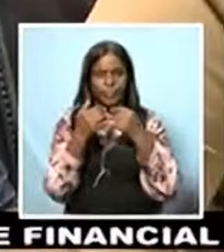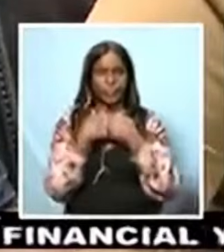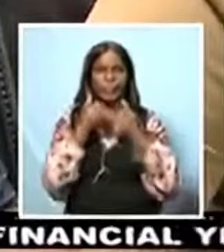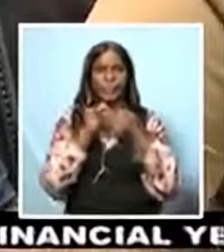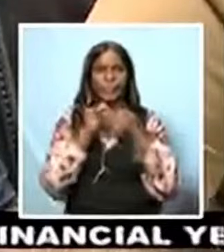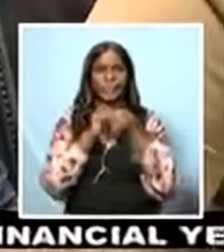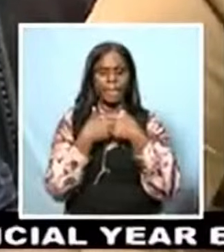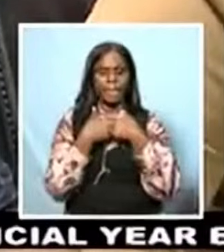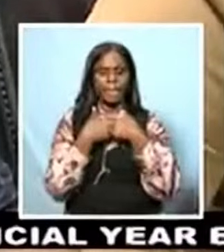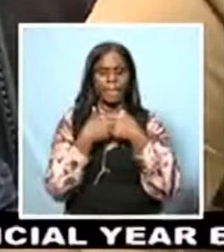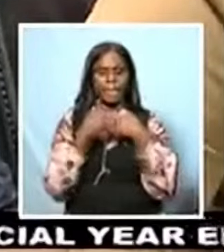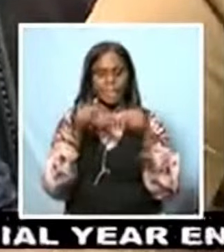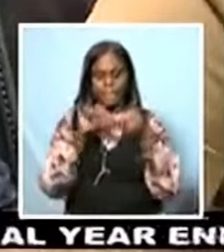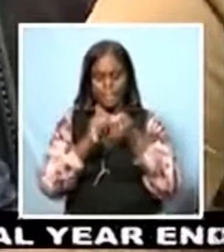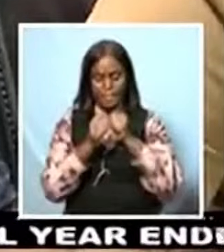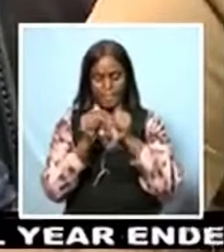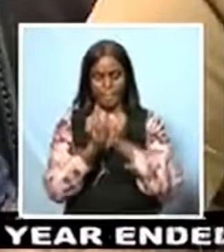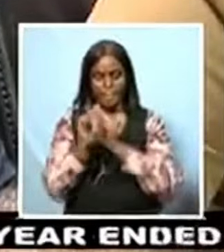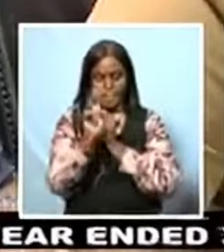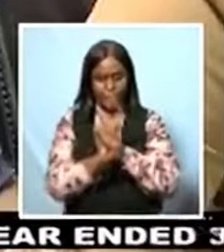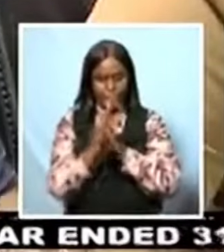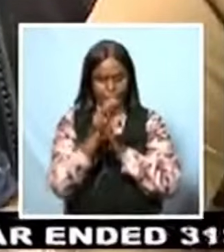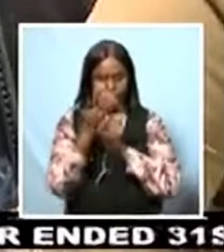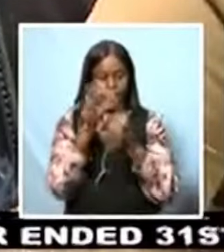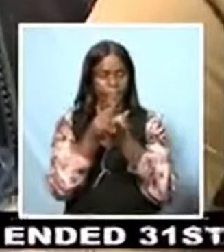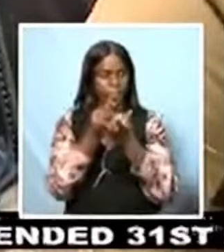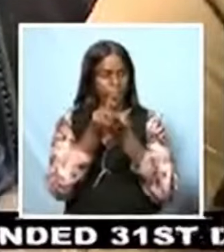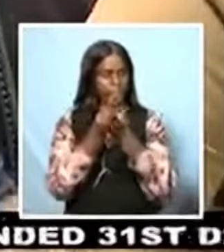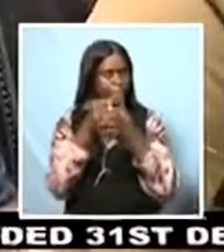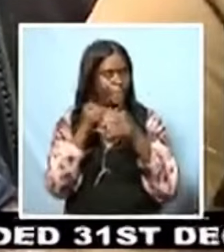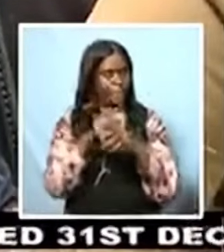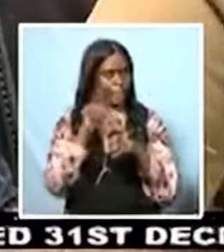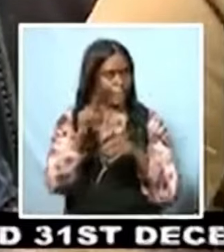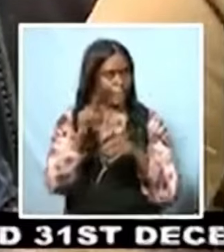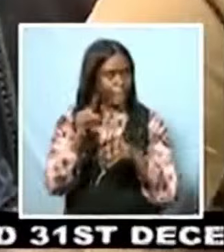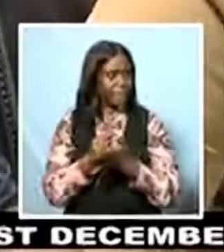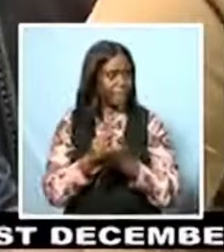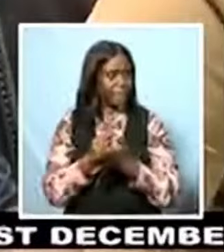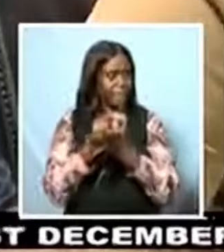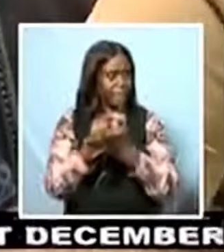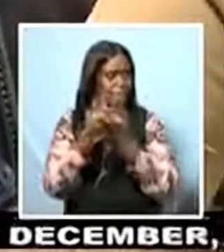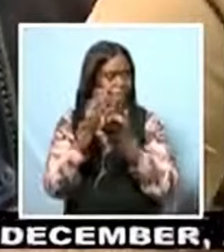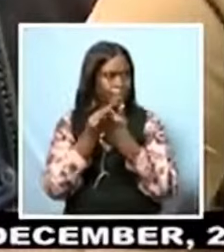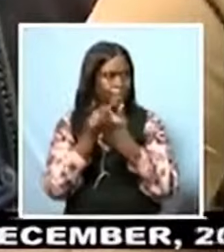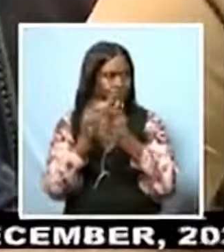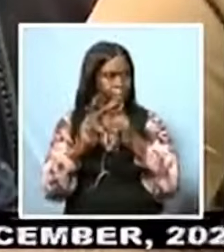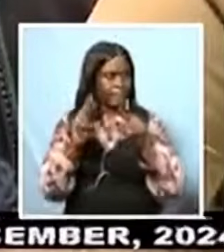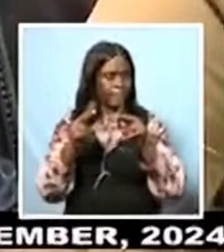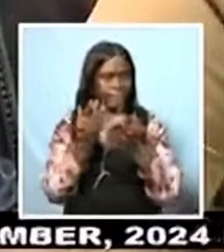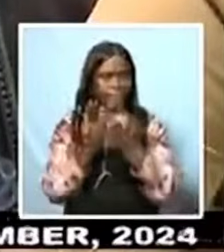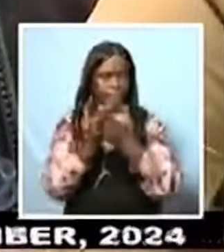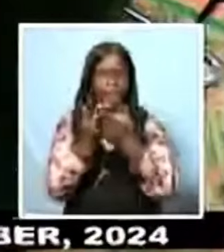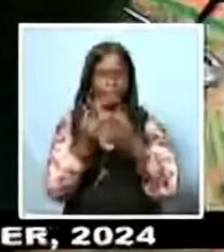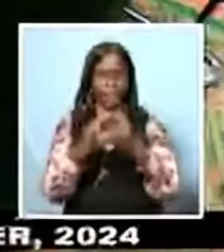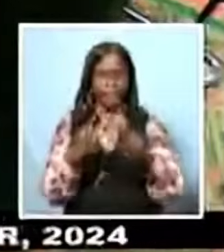the utilization of funds into this sector grant account, Chair. I submit, Chair.